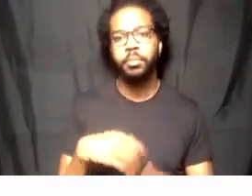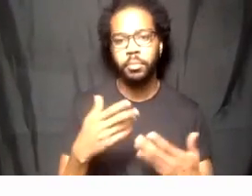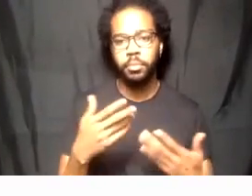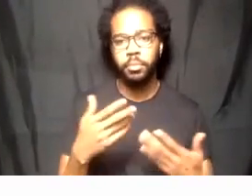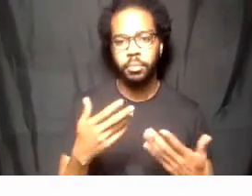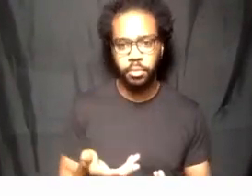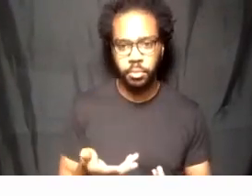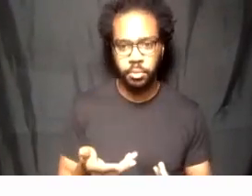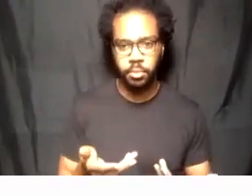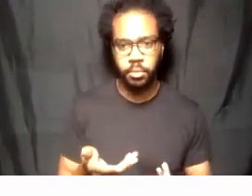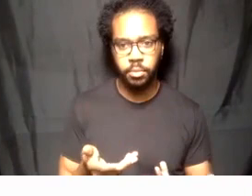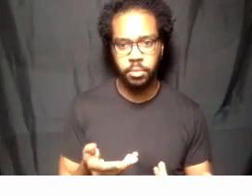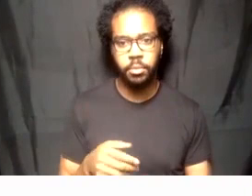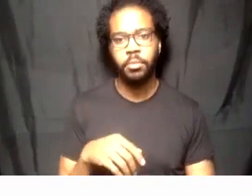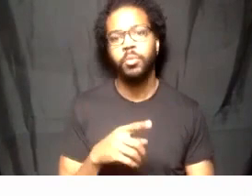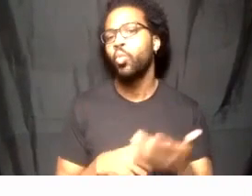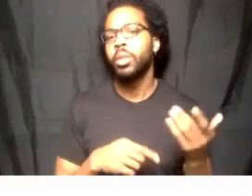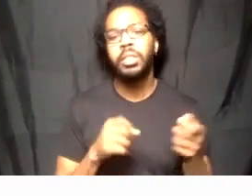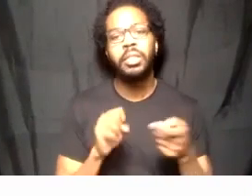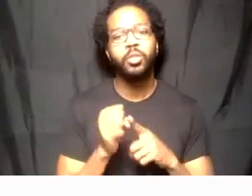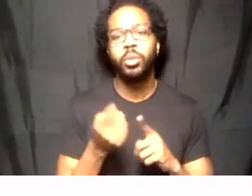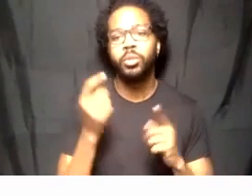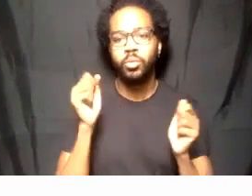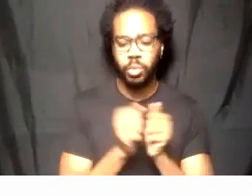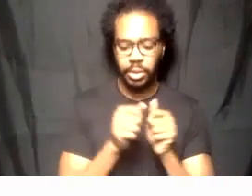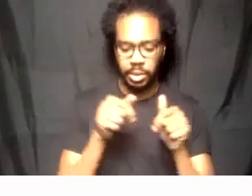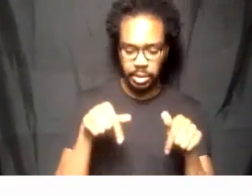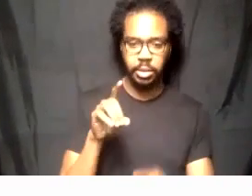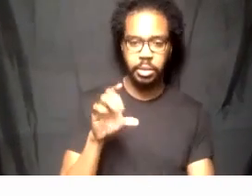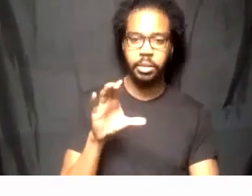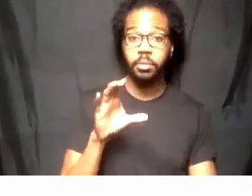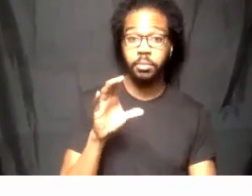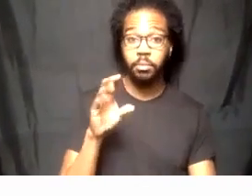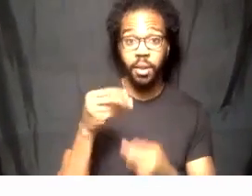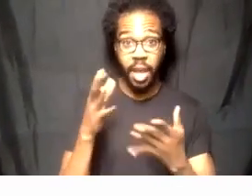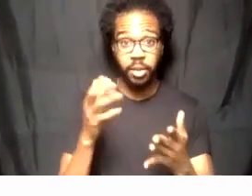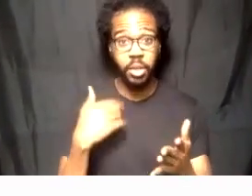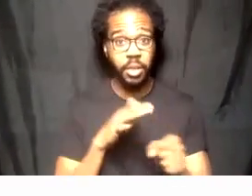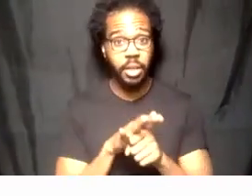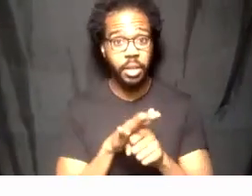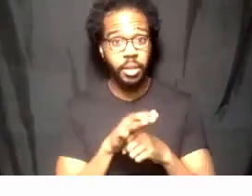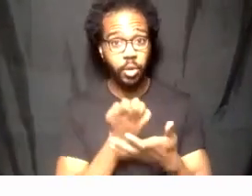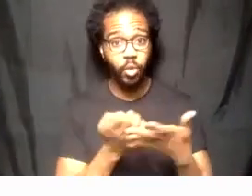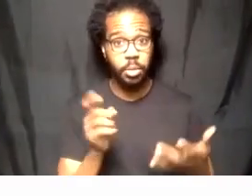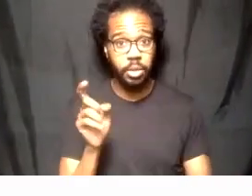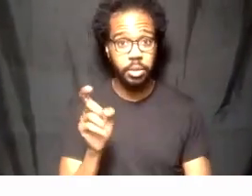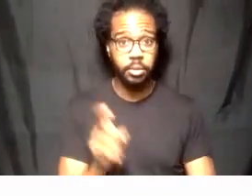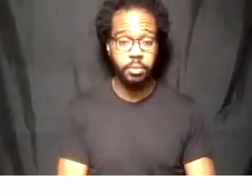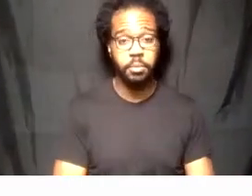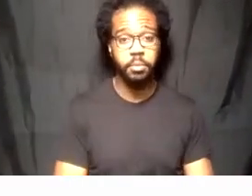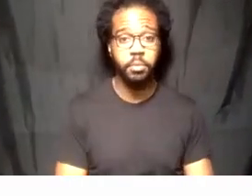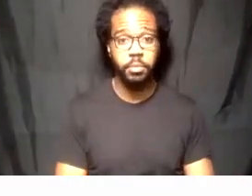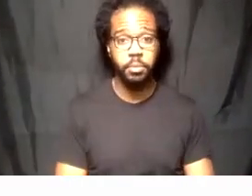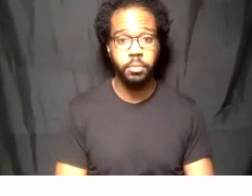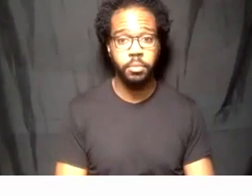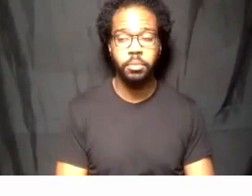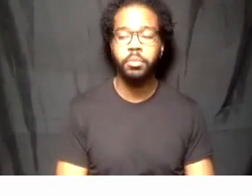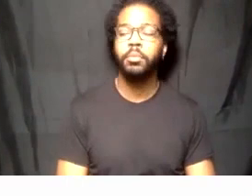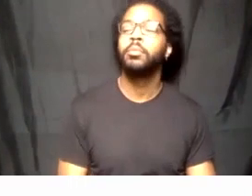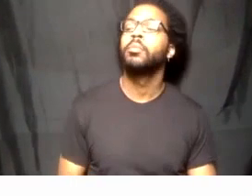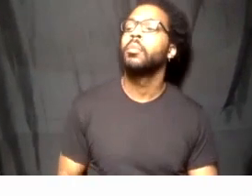with IDD. What is the situation in DC? Do providers have enough equipment? So we always, on our